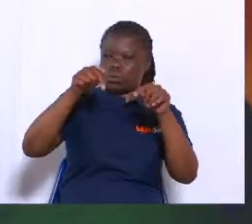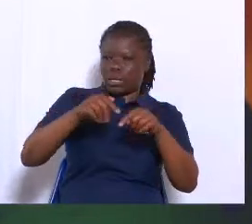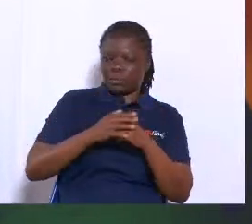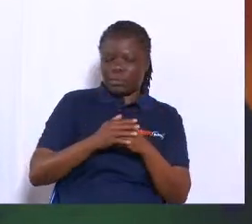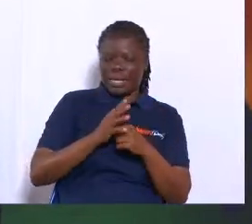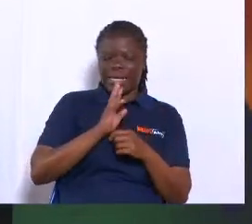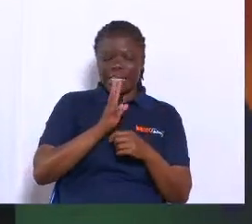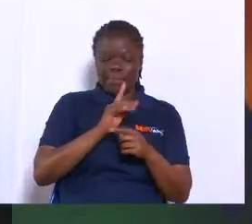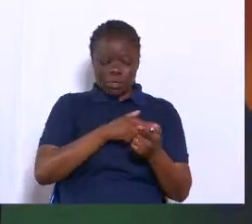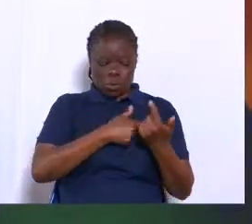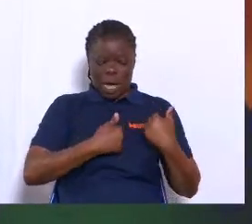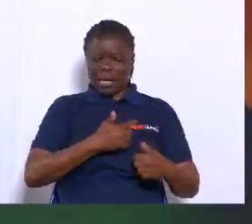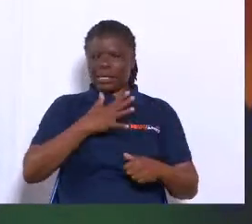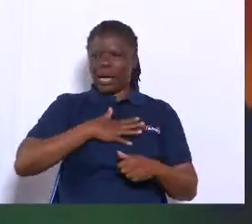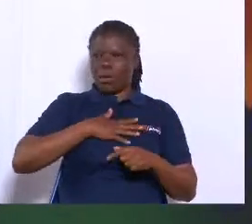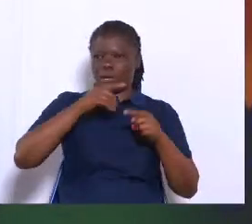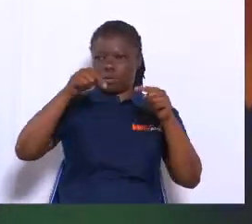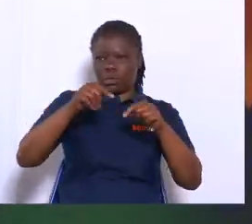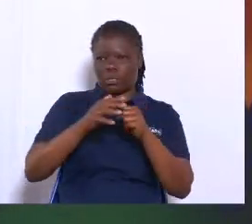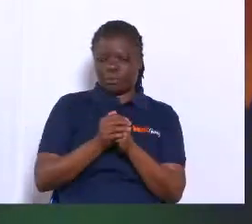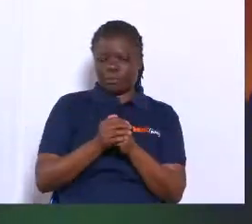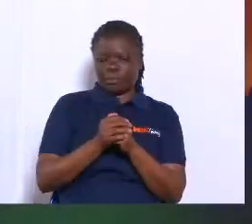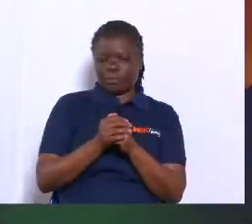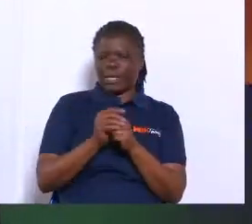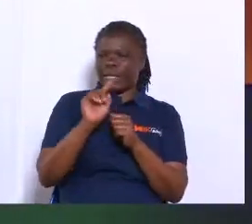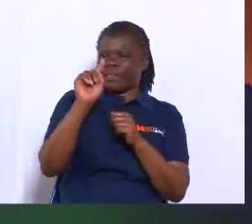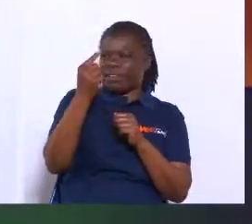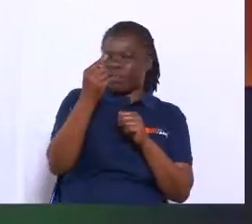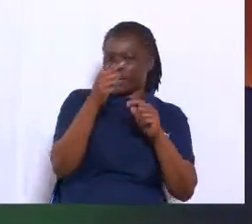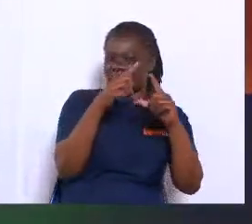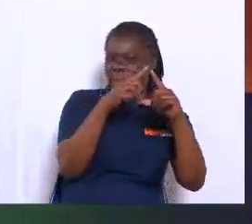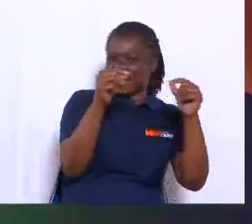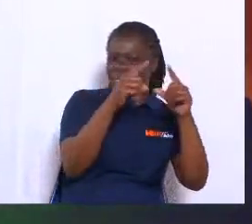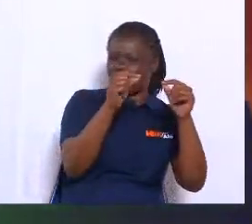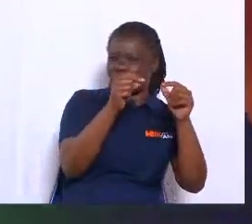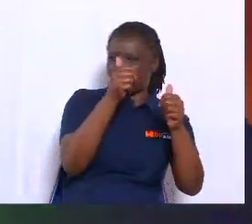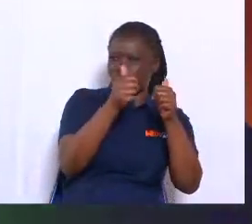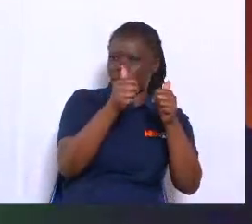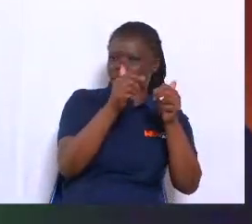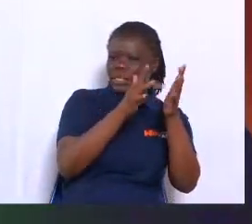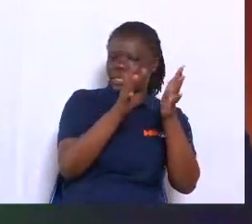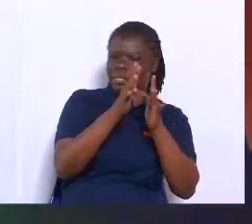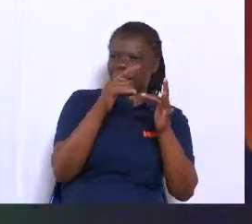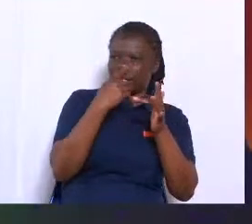hearts today. Let's look at this first expression. Let's discover